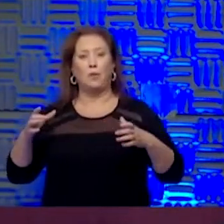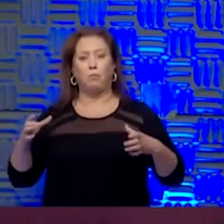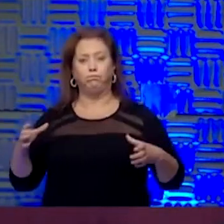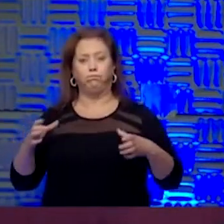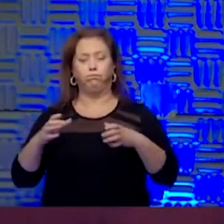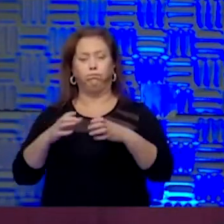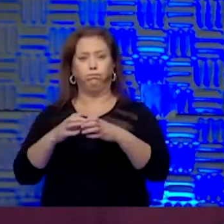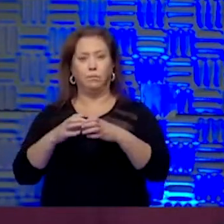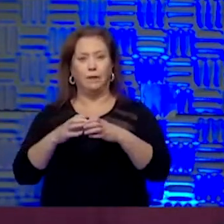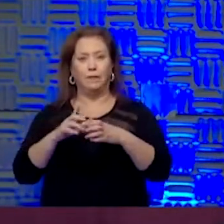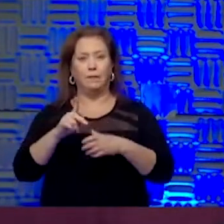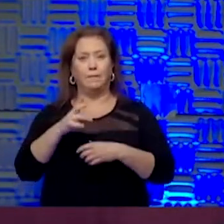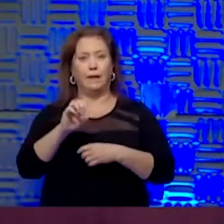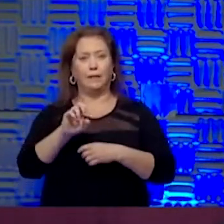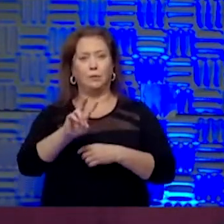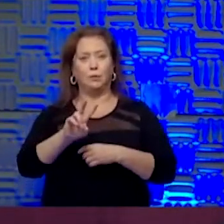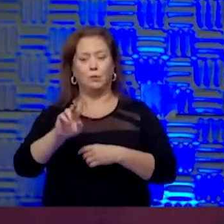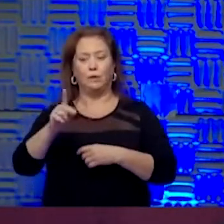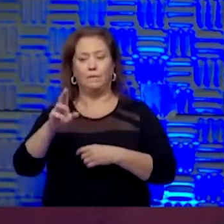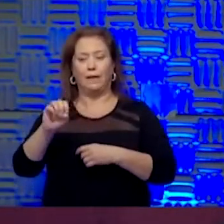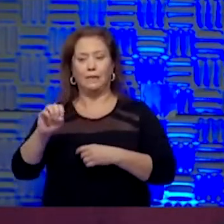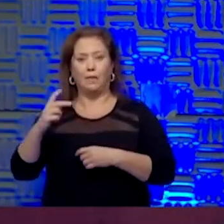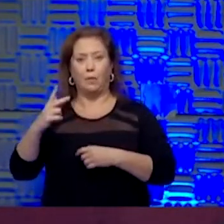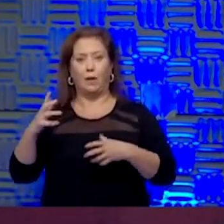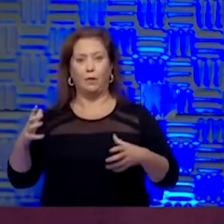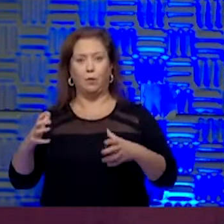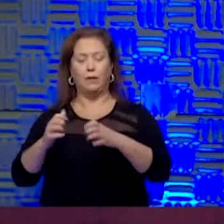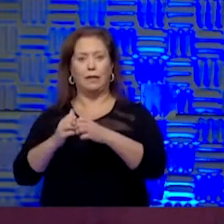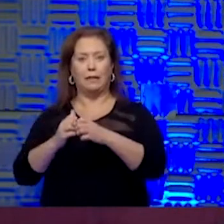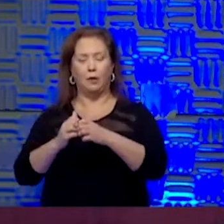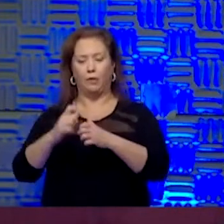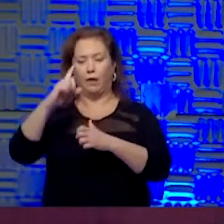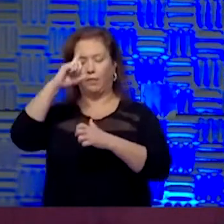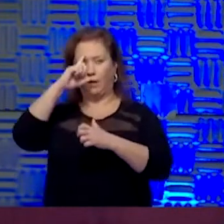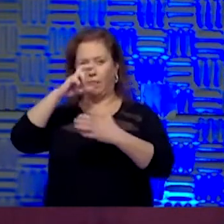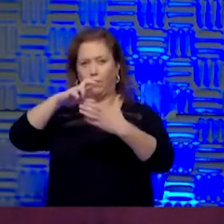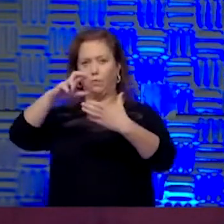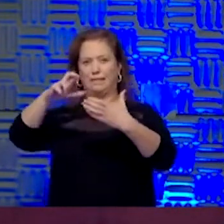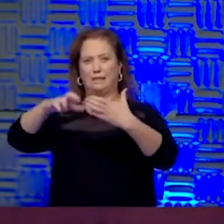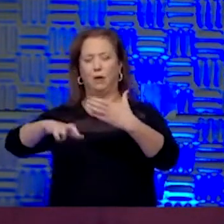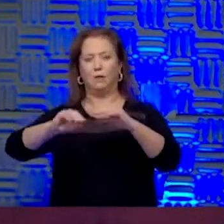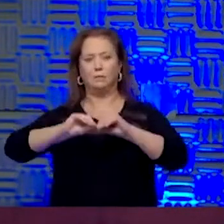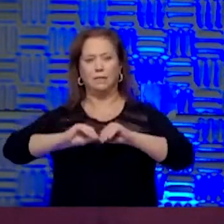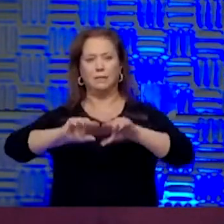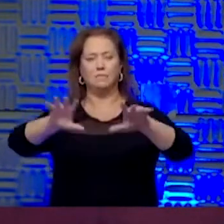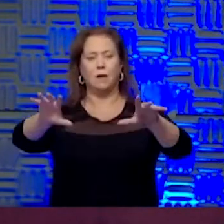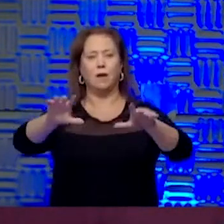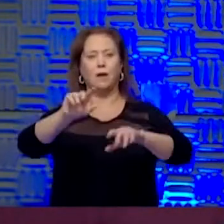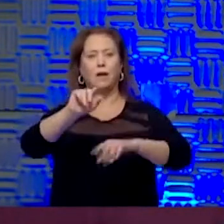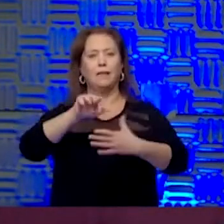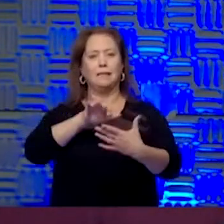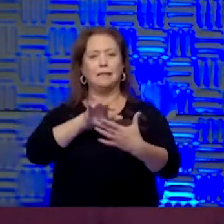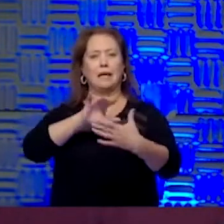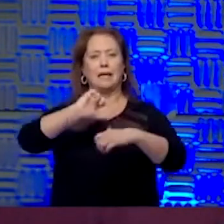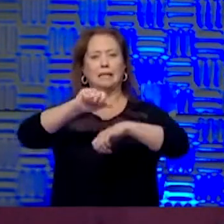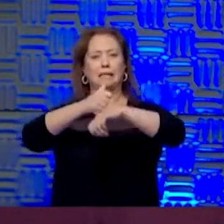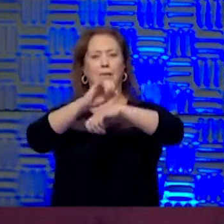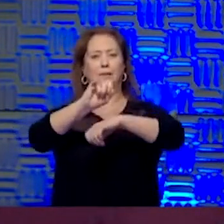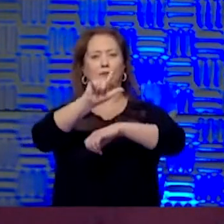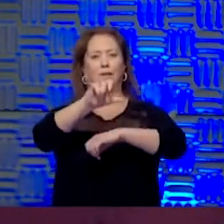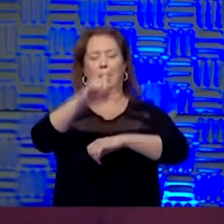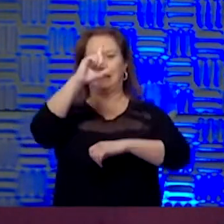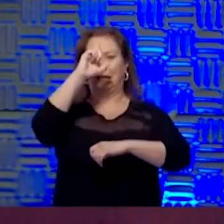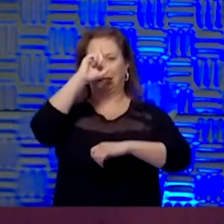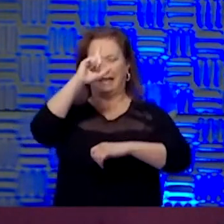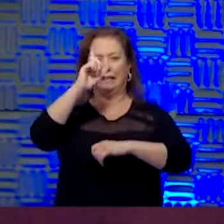they're putting them together, and by doing that, thought that they would have results out. The trial enrolls in July. They think they'll have results